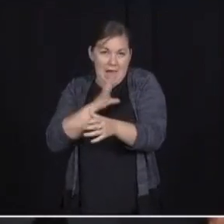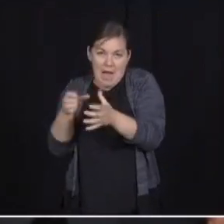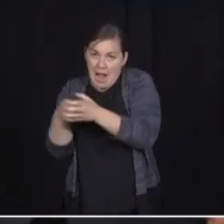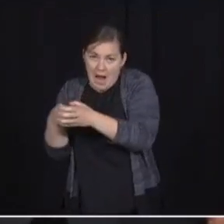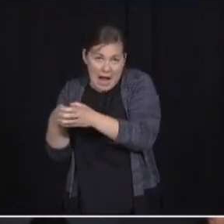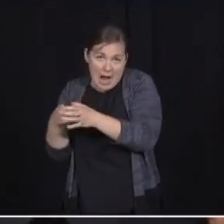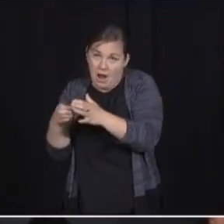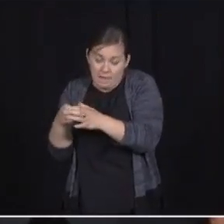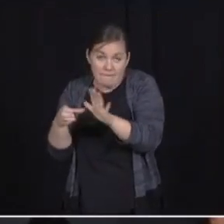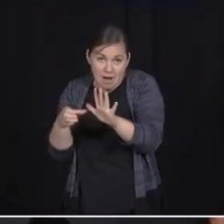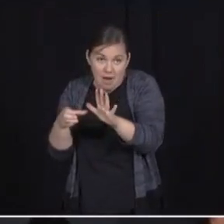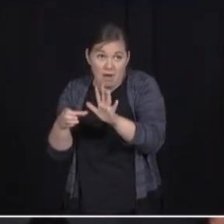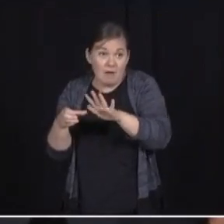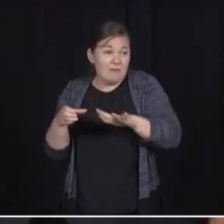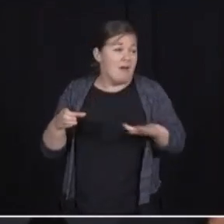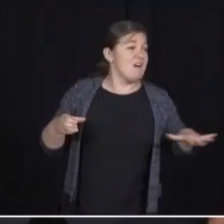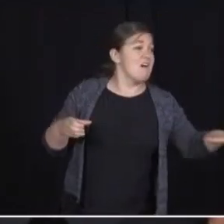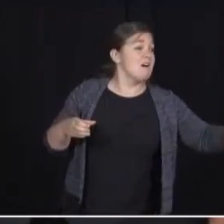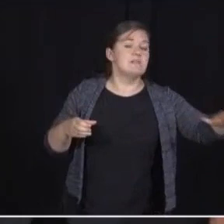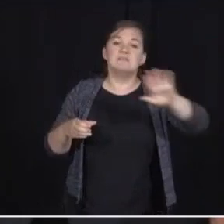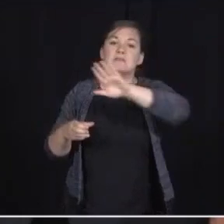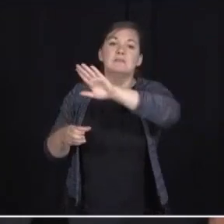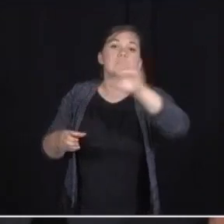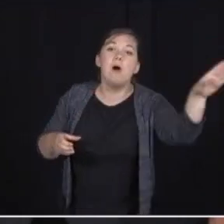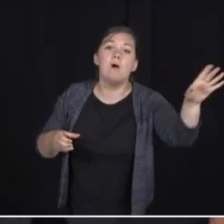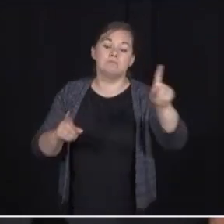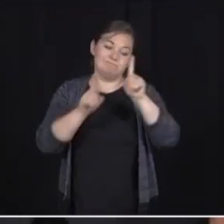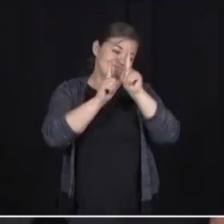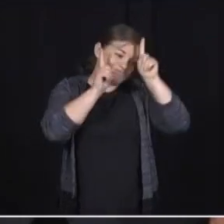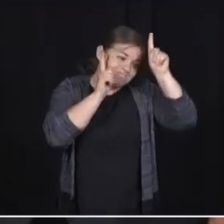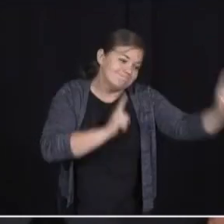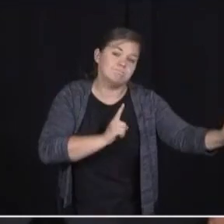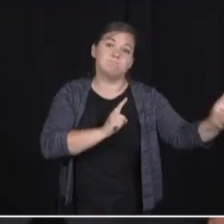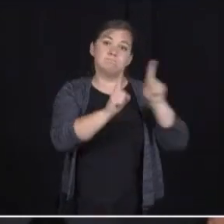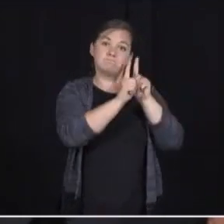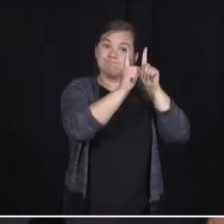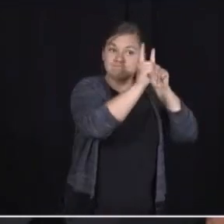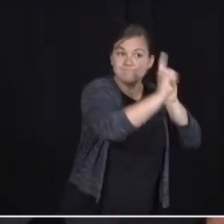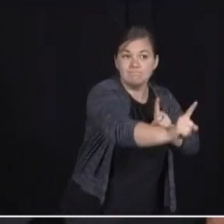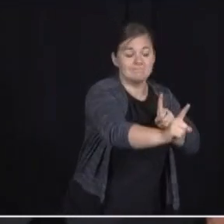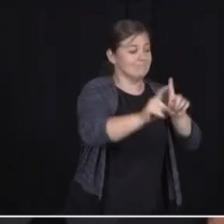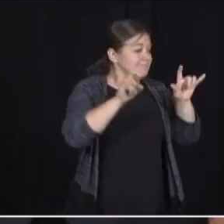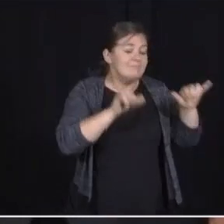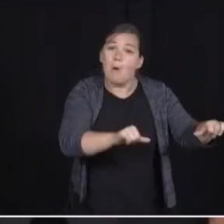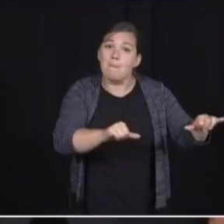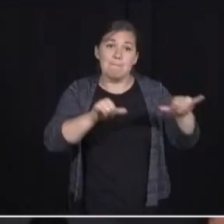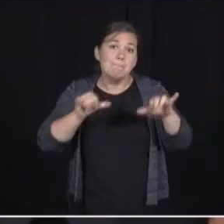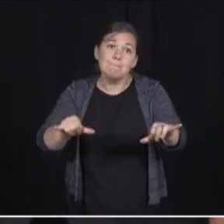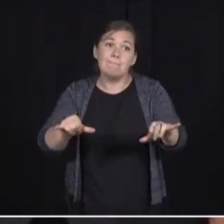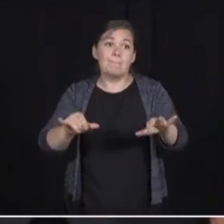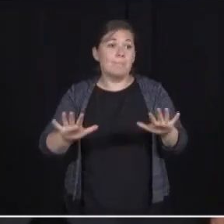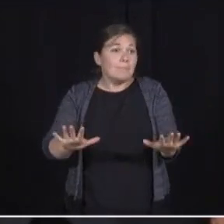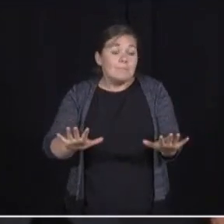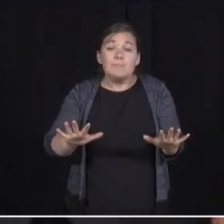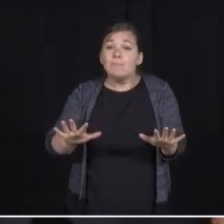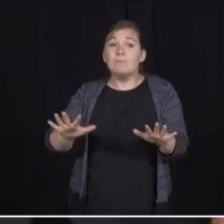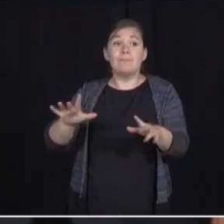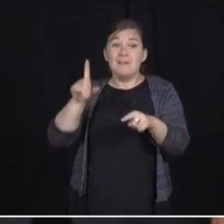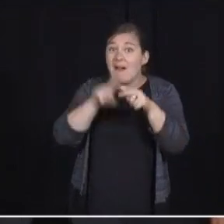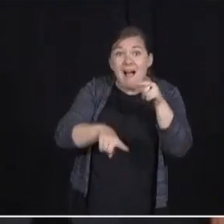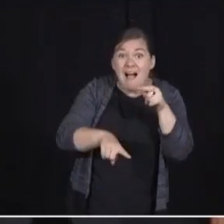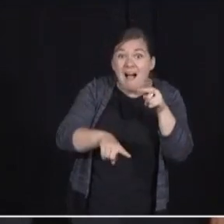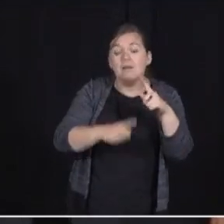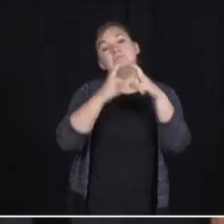Otherwise, try and keep 2 meters away from other people. If you can't, wear a cloth